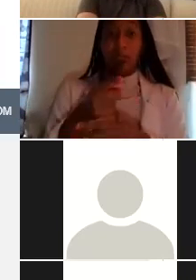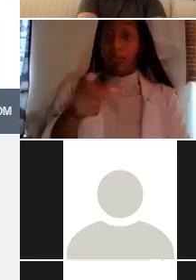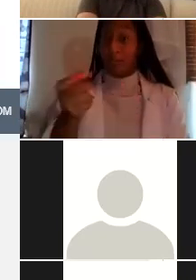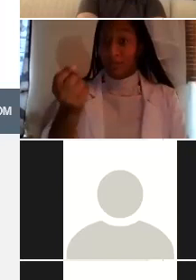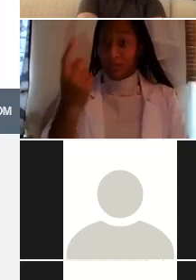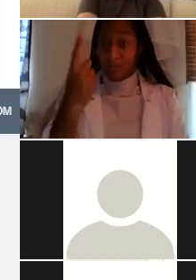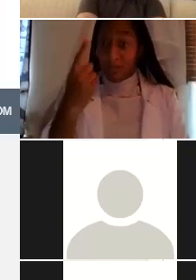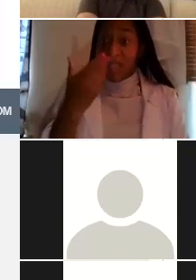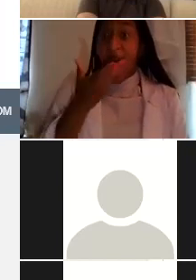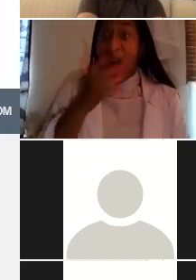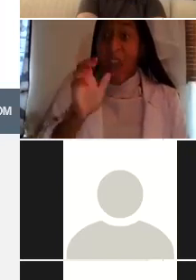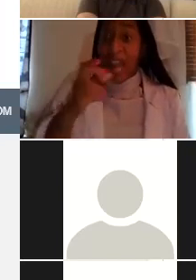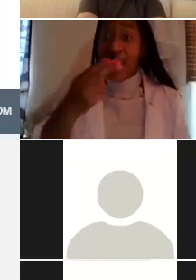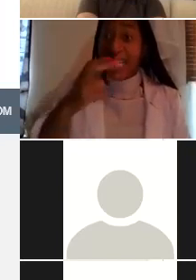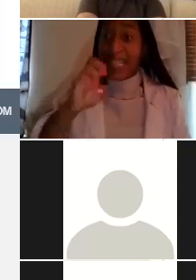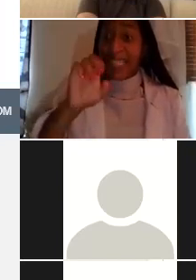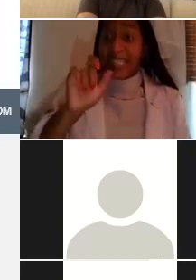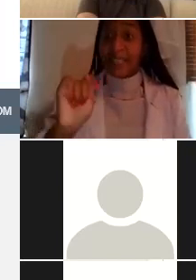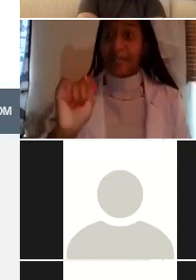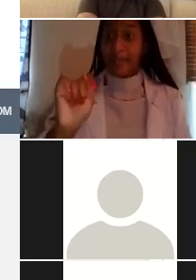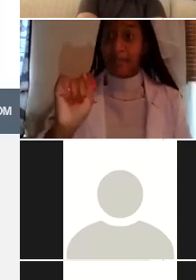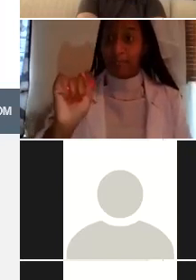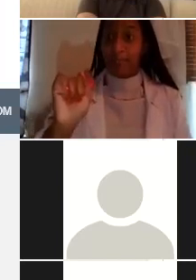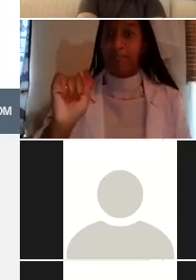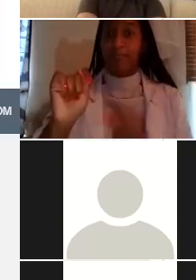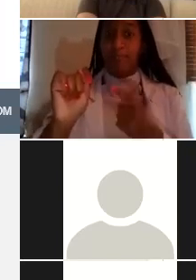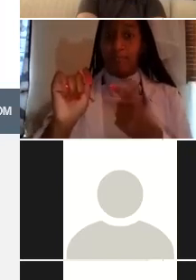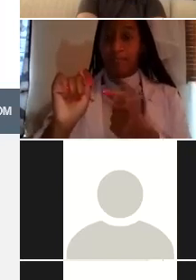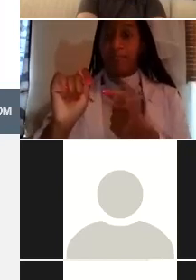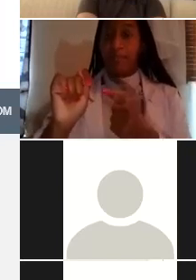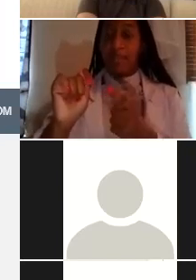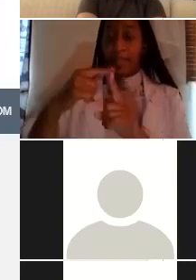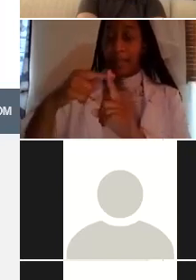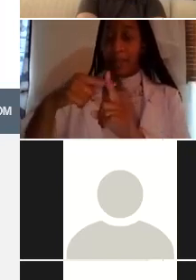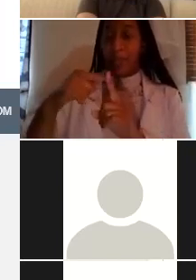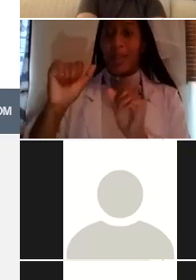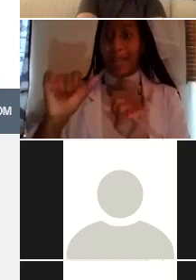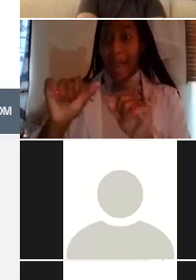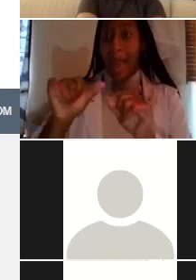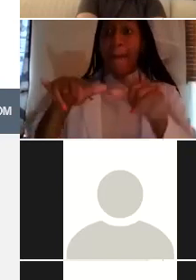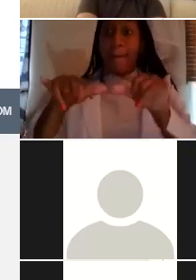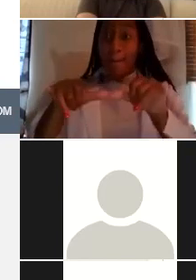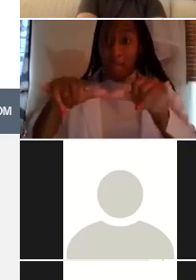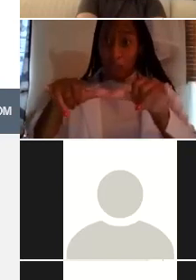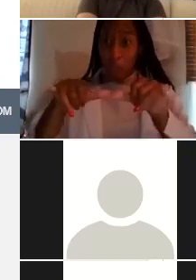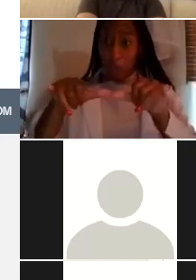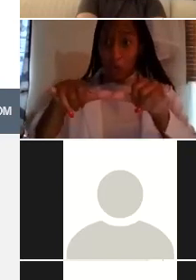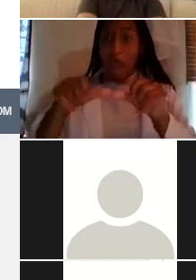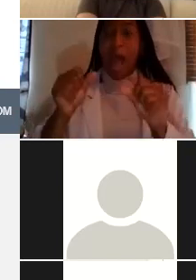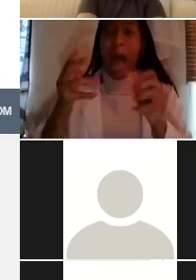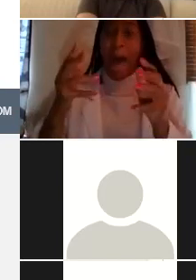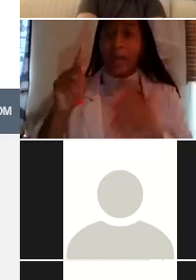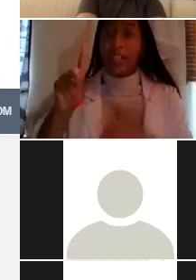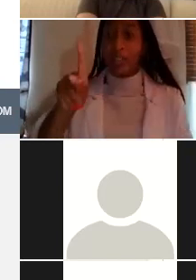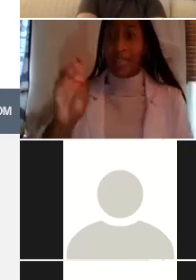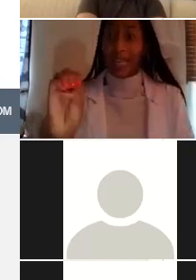understand temperature, you know, from the perspective of we can measure the amount of kinetic energy that a